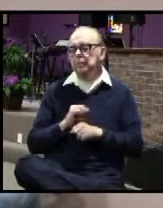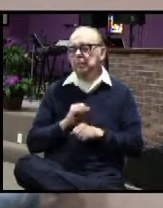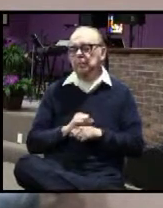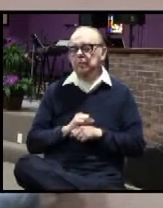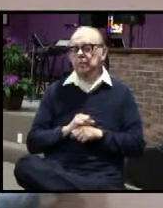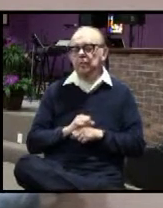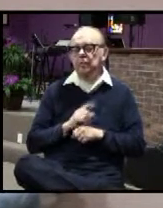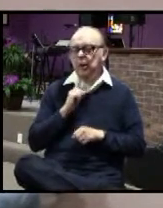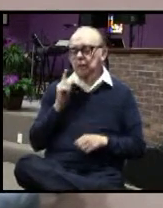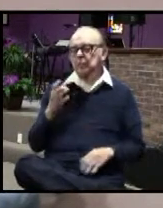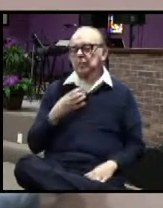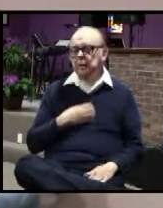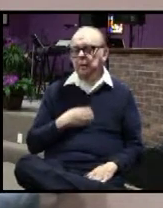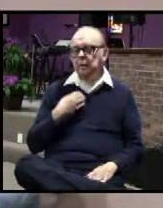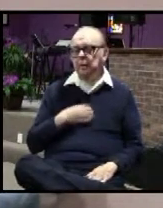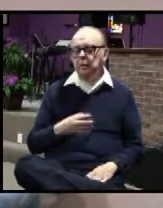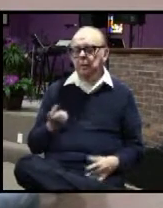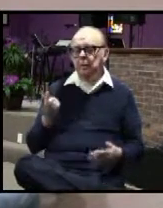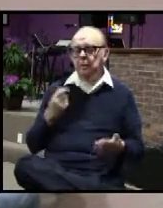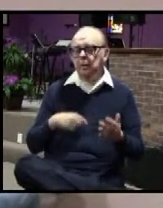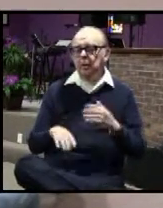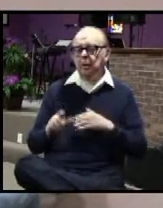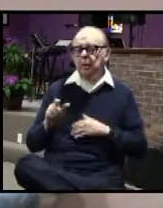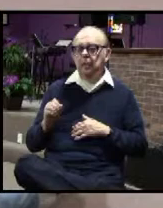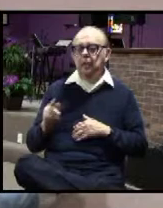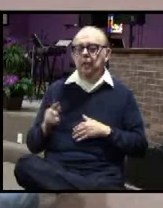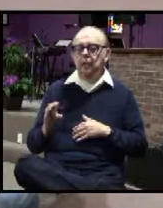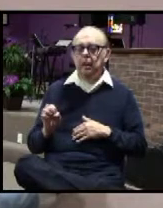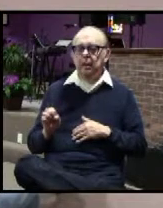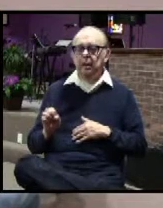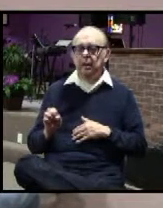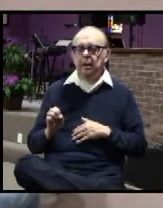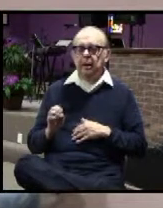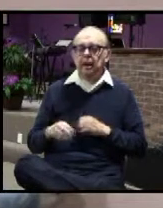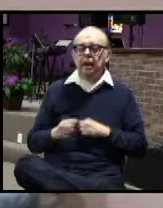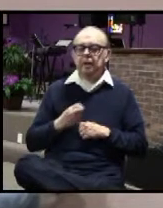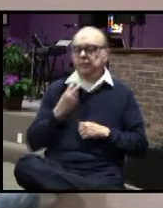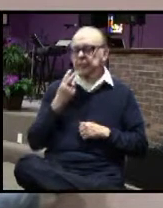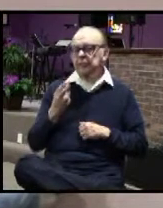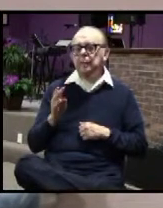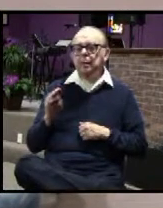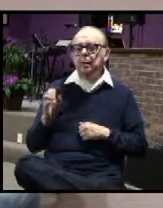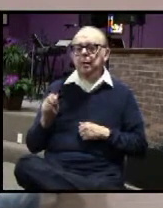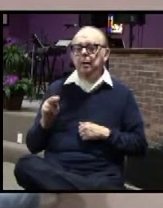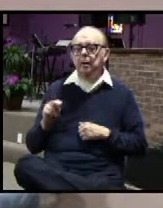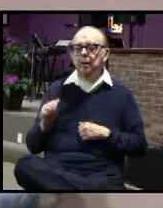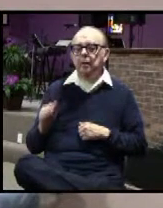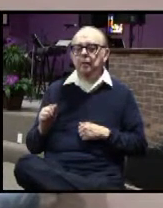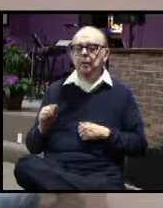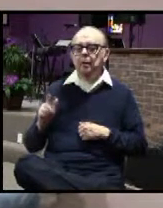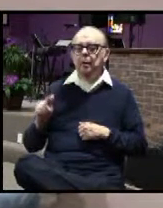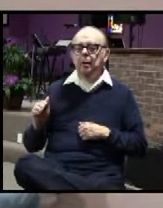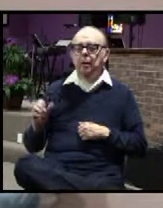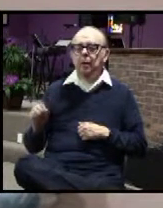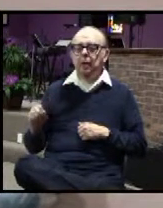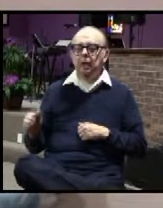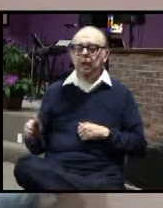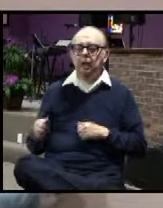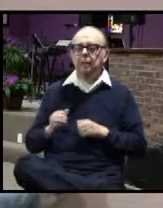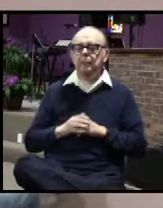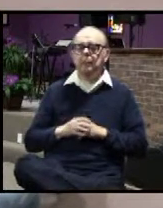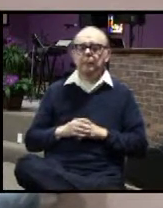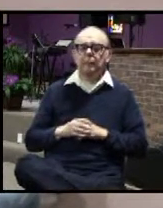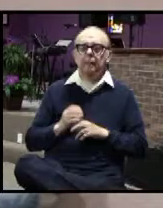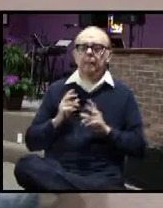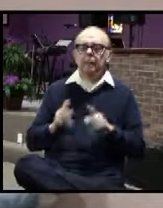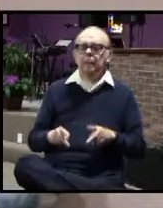it's awesome. When you go into the Louvre, I got to see the Mona Lisa. As little as that picture is.